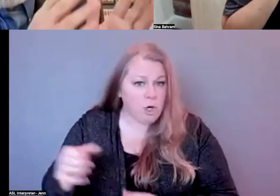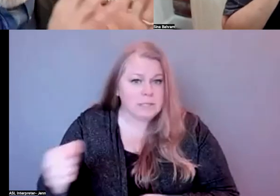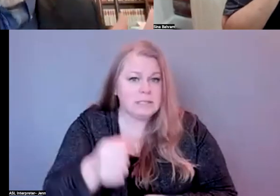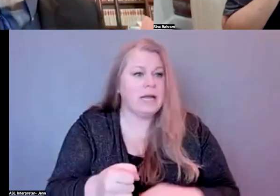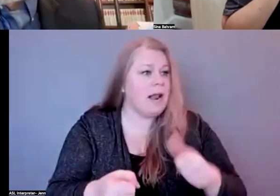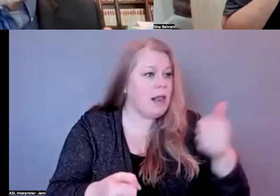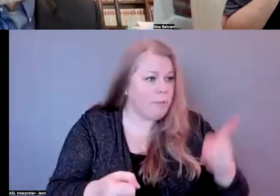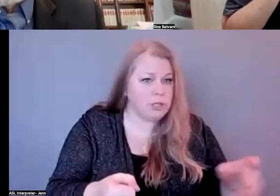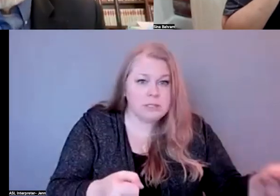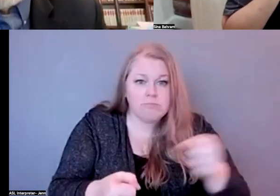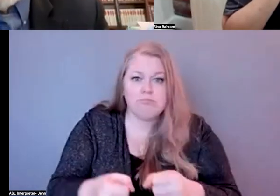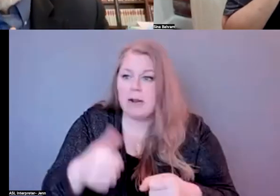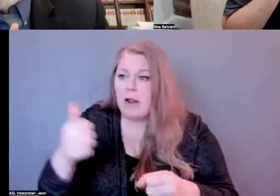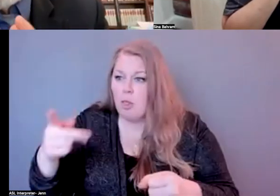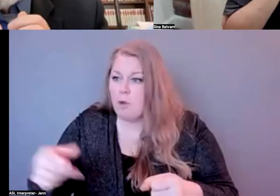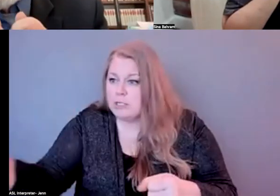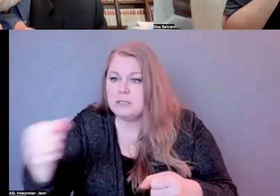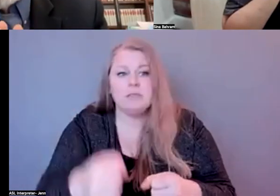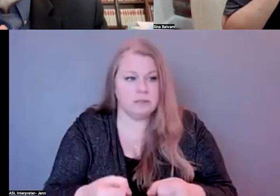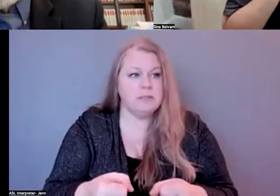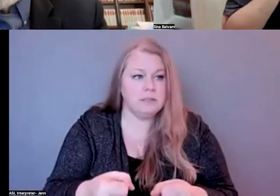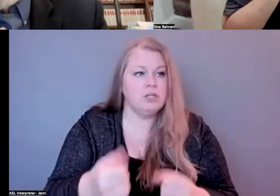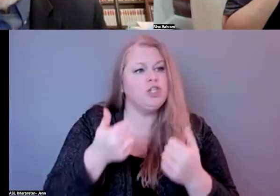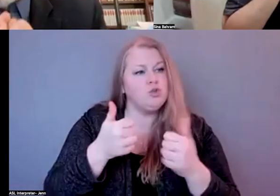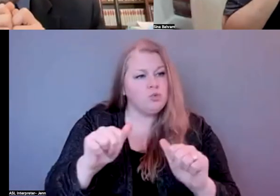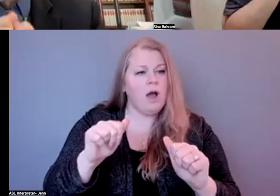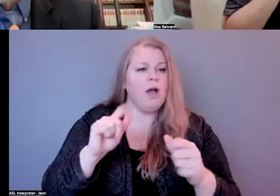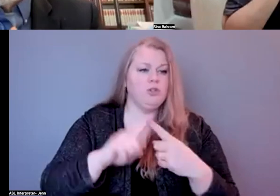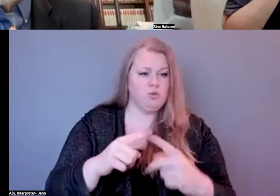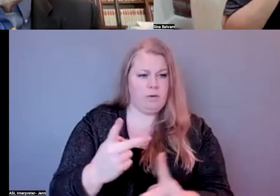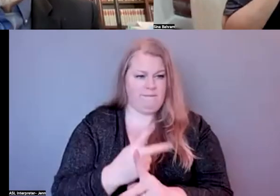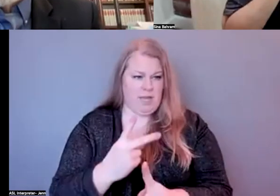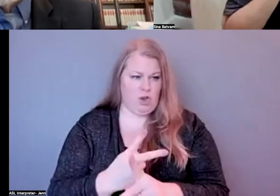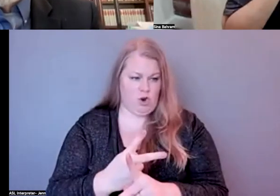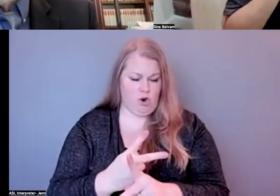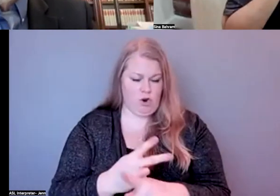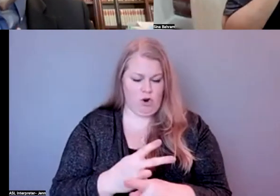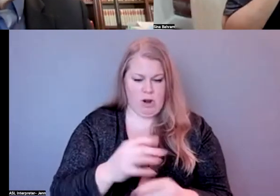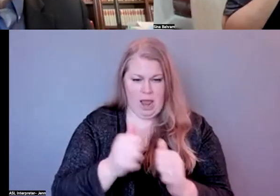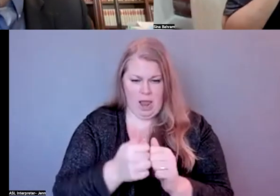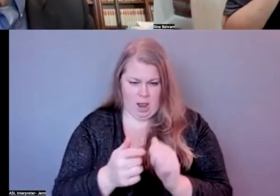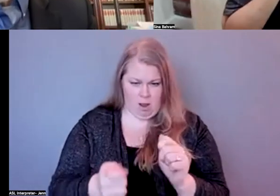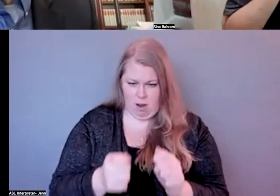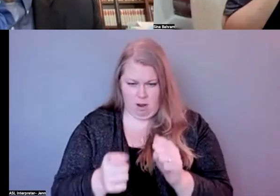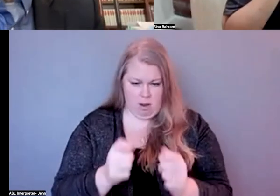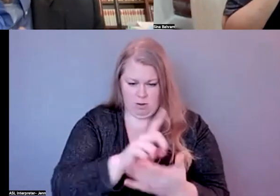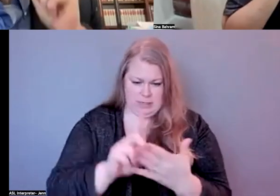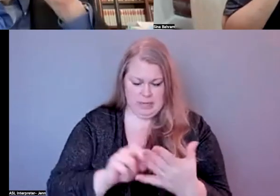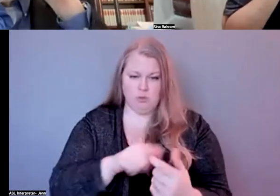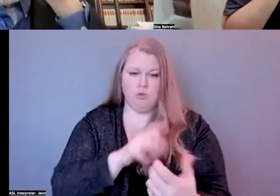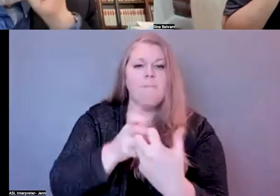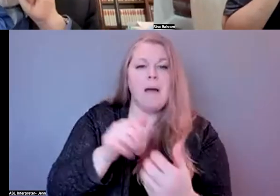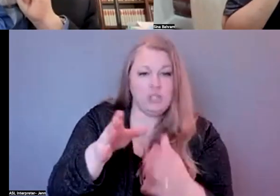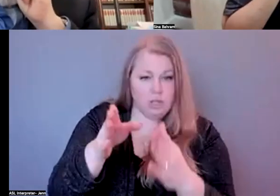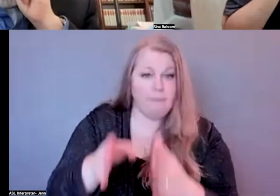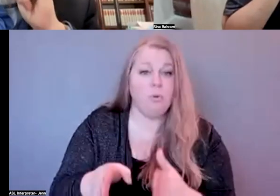individual, and try to figure out how you design a product that would match that individual and